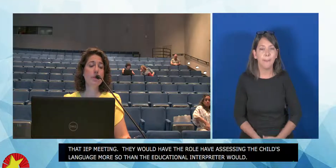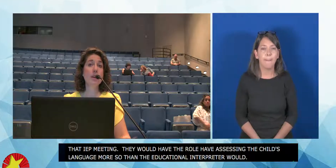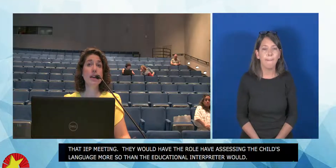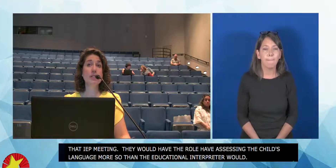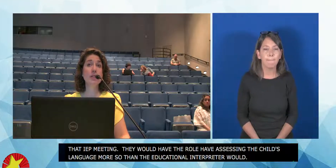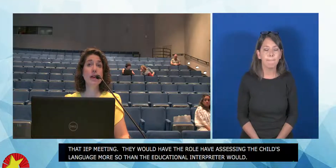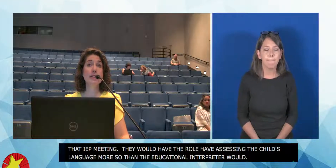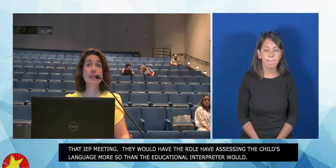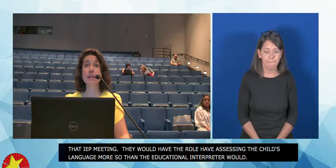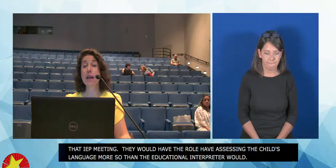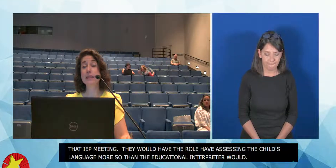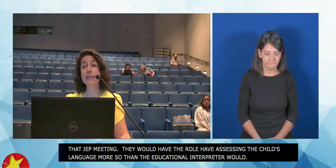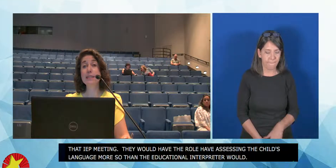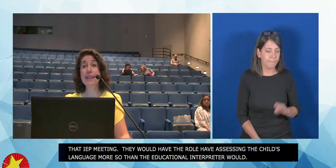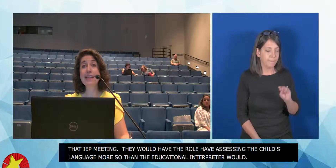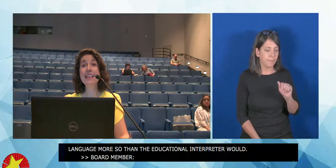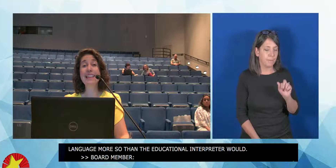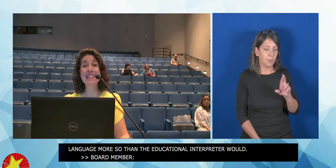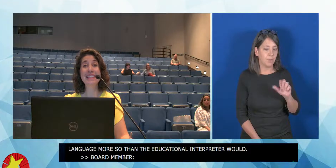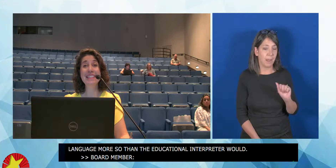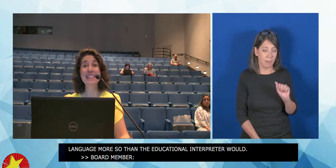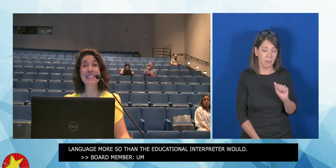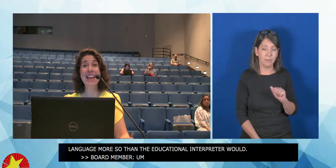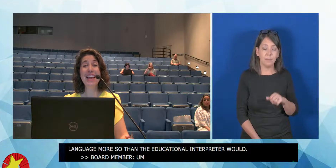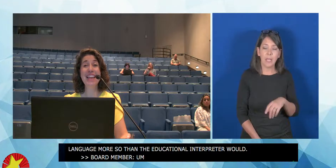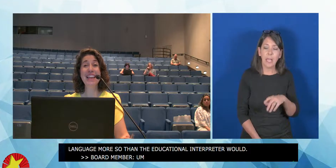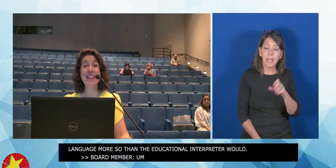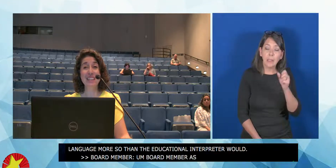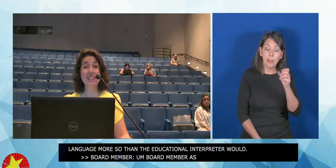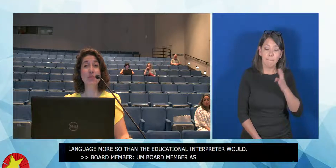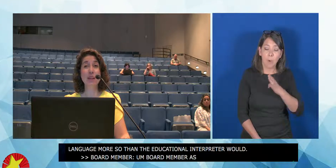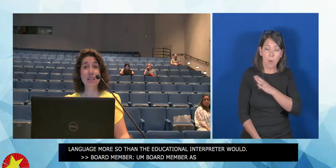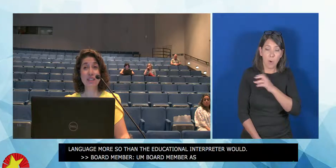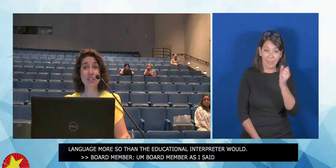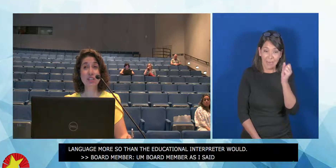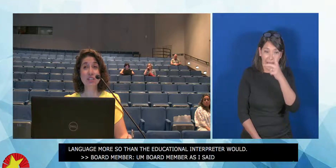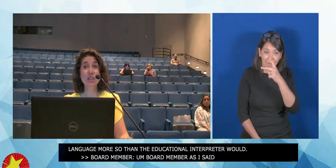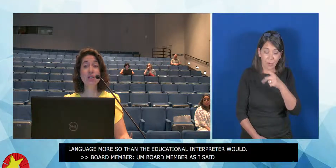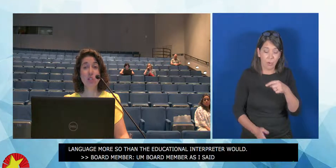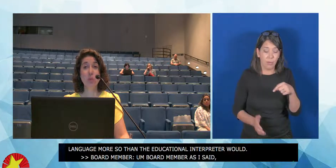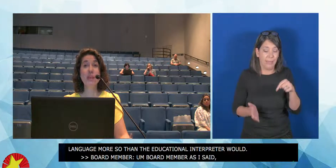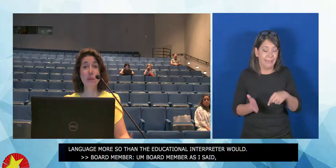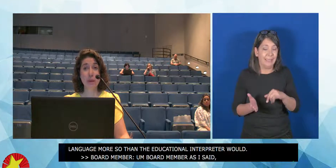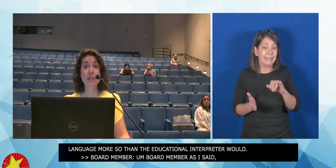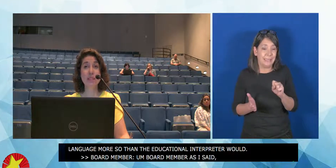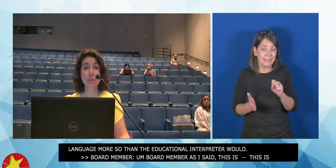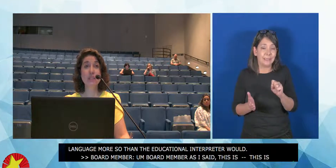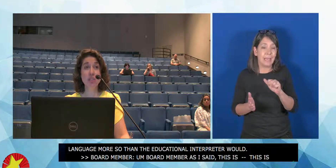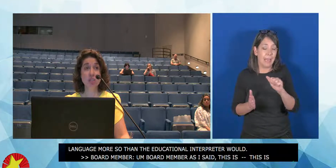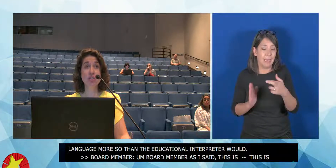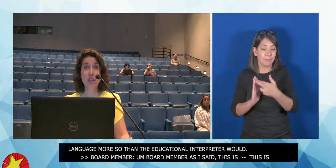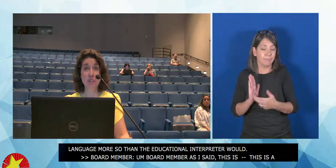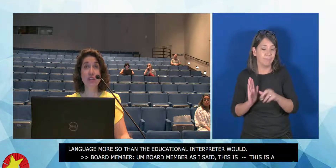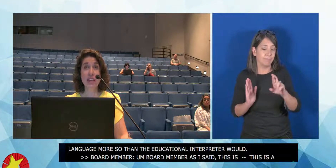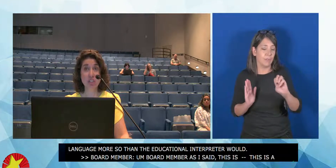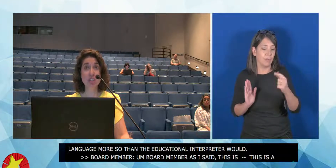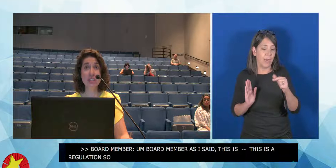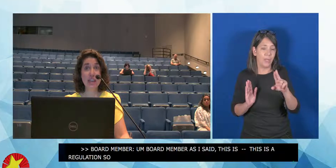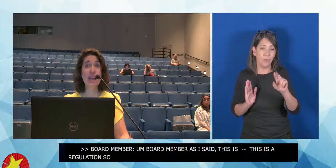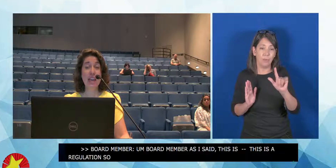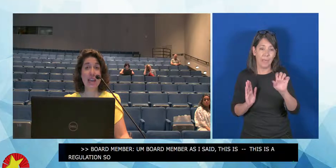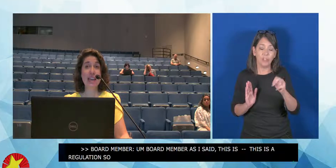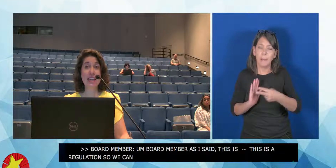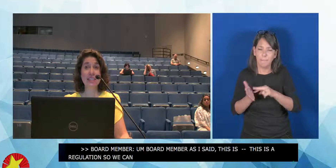Board Member Kneifel, as I said, this is it's a regulation, so we can make some additional